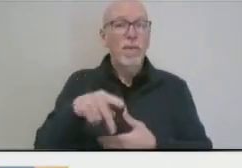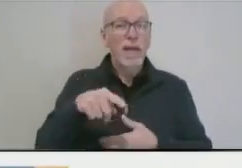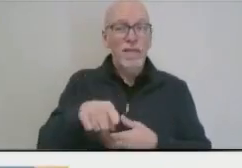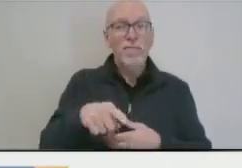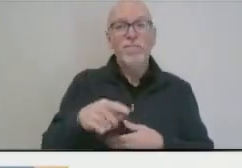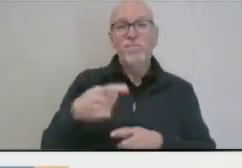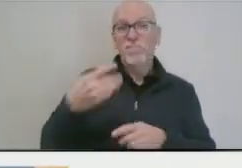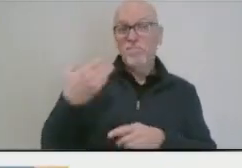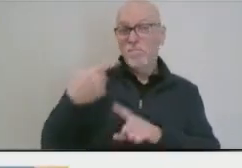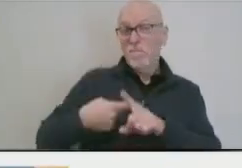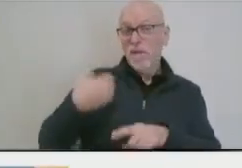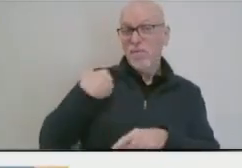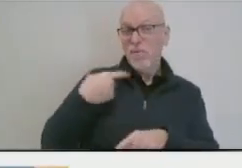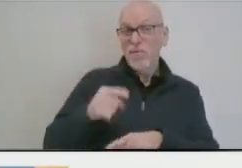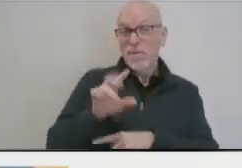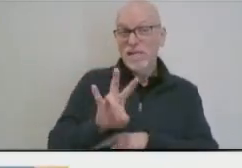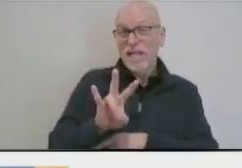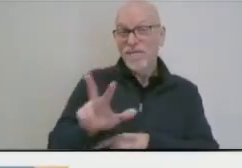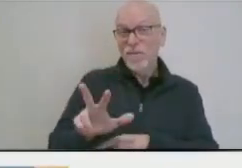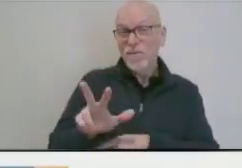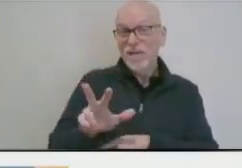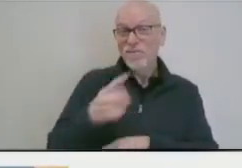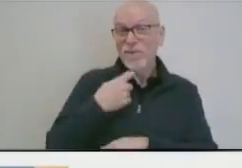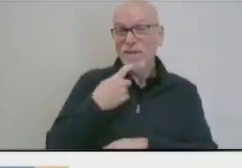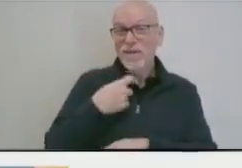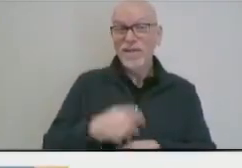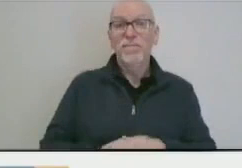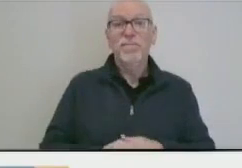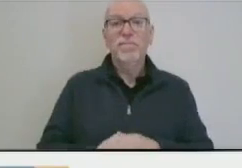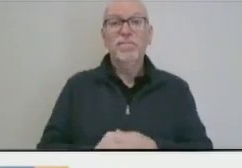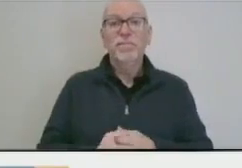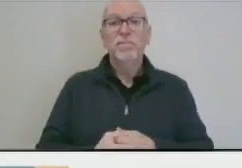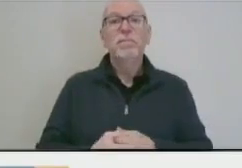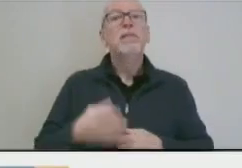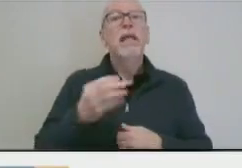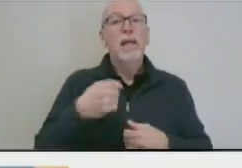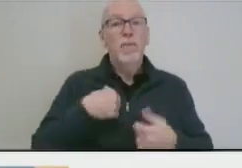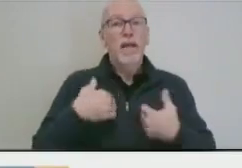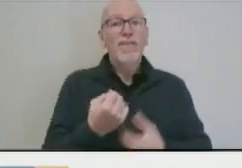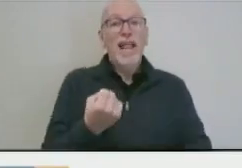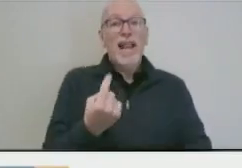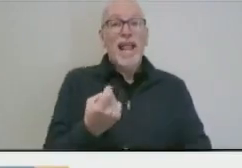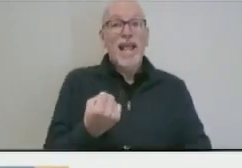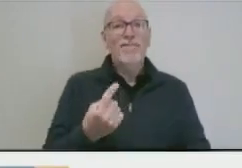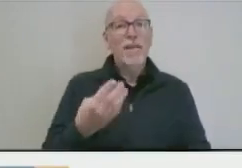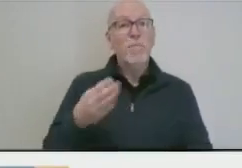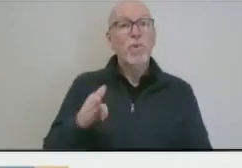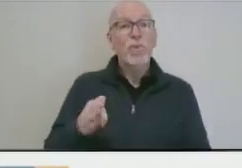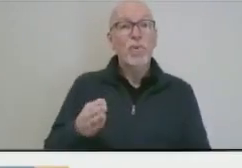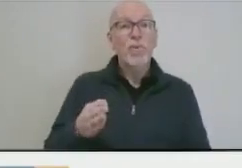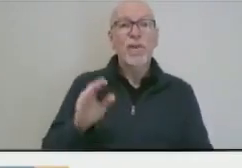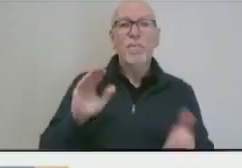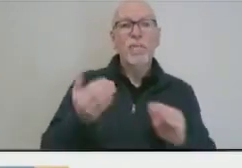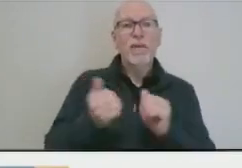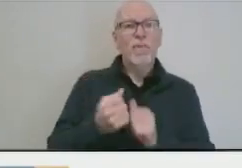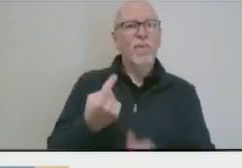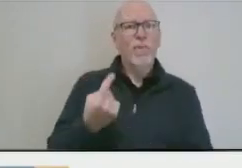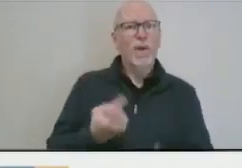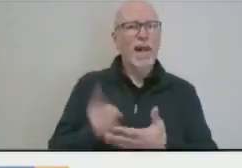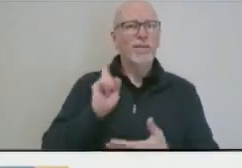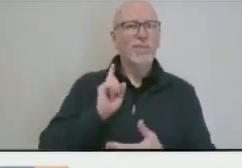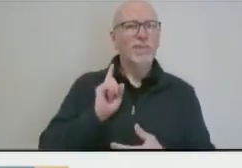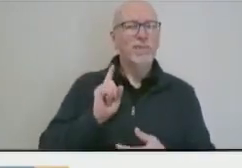ago, 73 were in red. We have 11 counties in blue, up from just one last